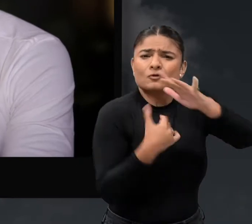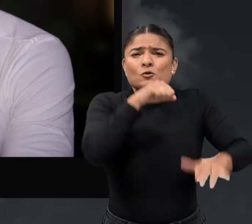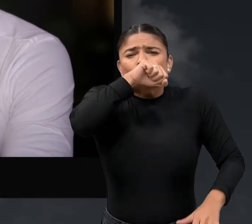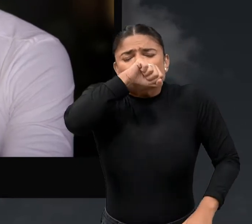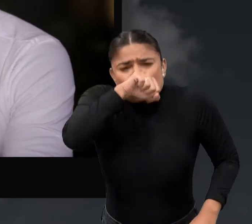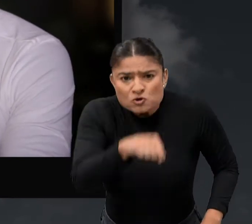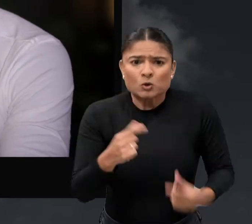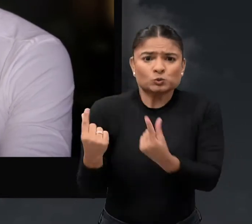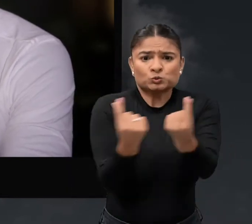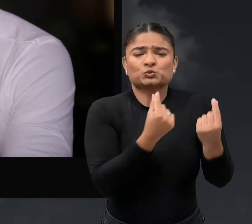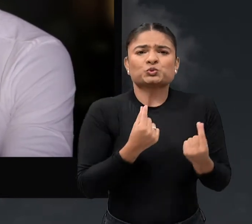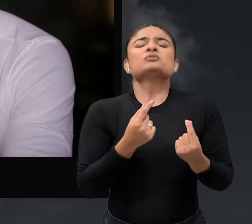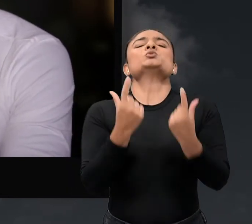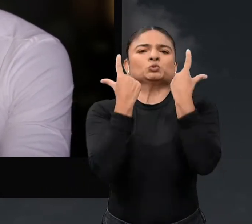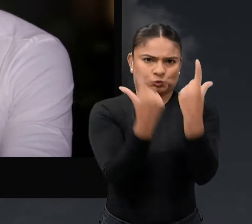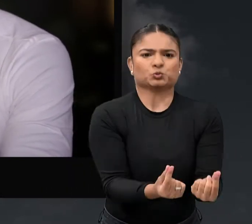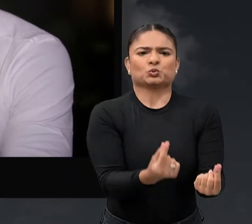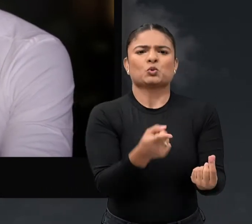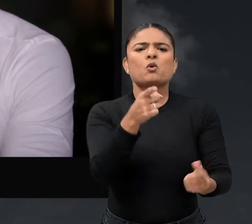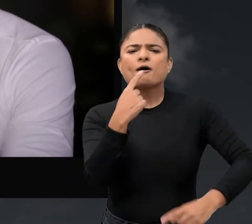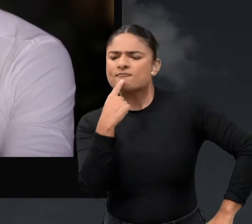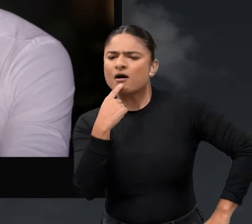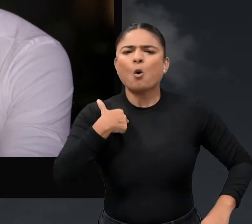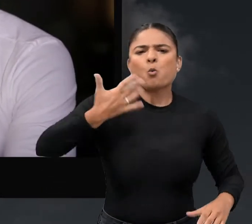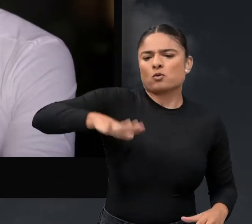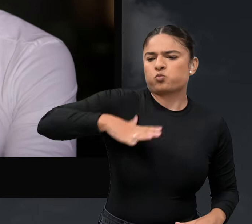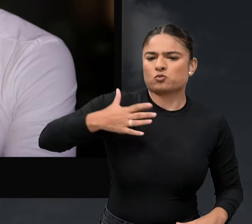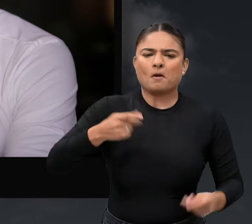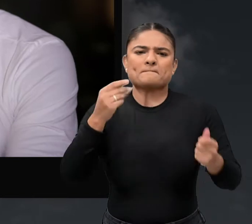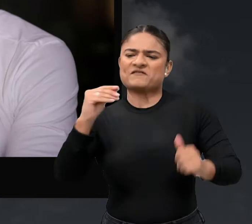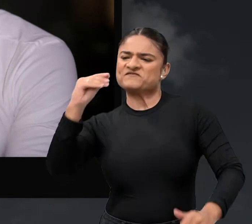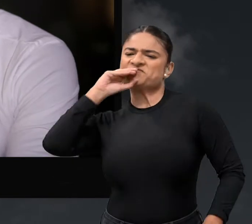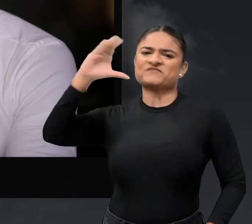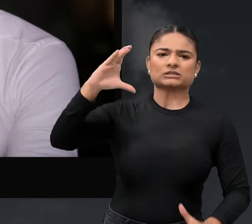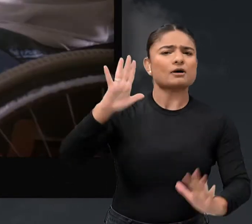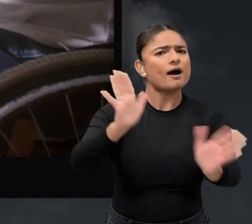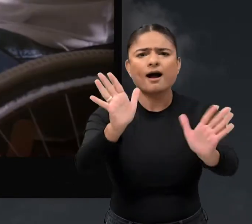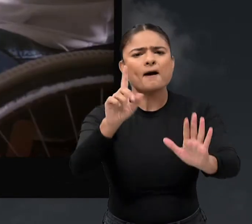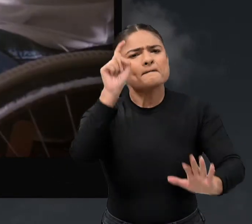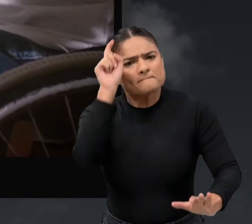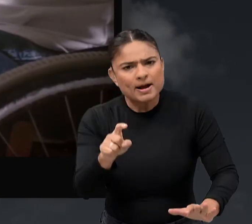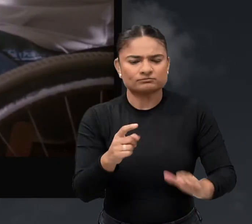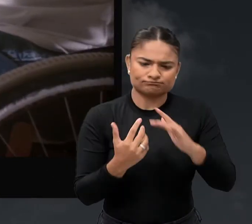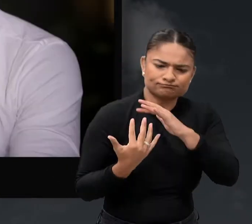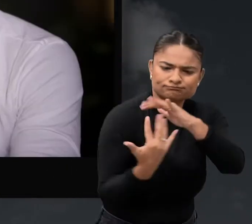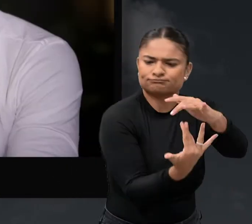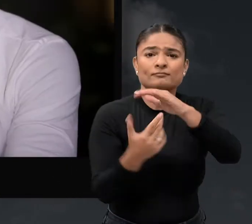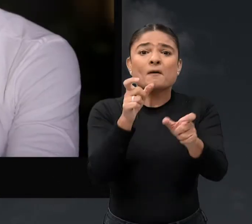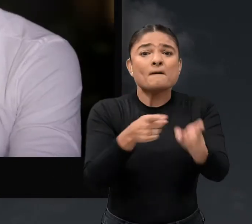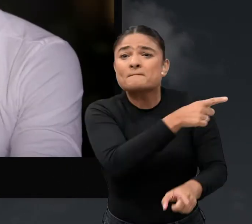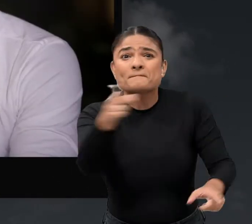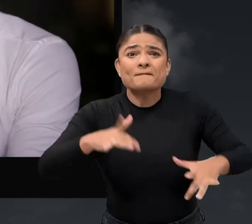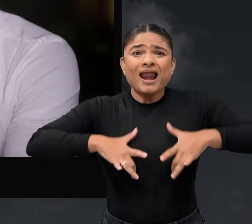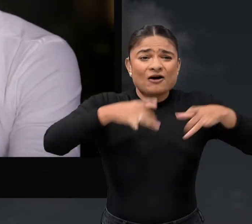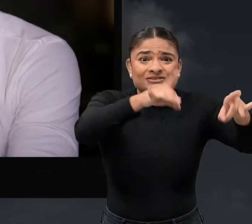something or passionate ngayo, and ungagcini kuphela ngokuthi ufuna ukuba nama-profit, but also to